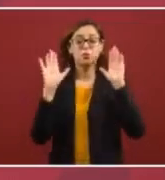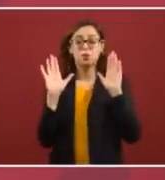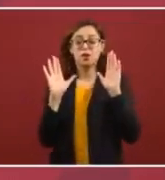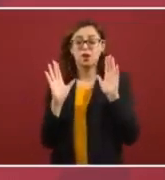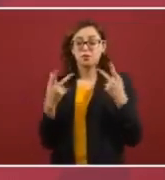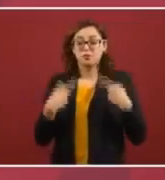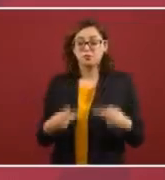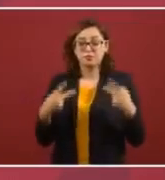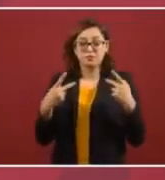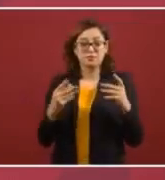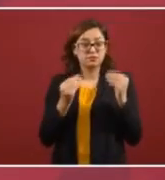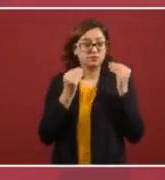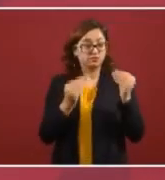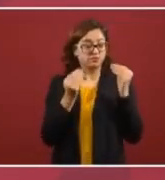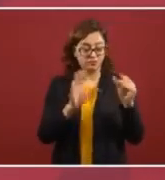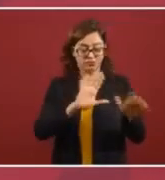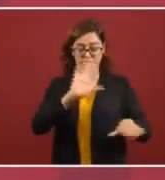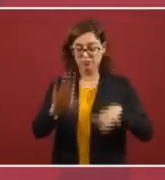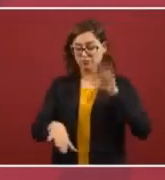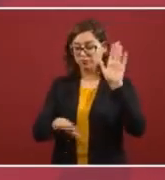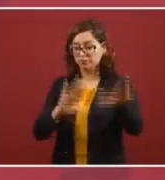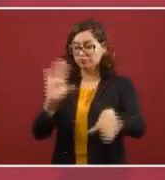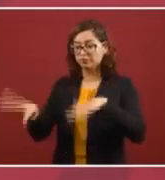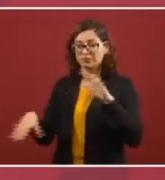if there had been a lot of dead,